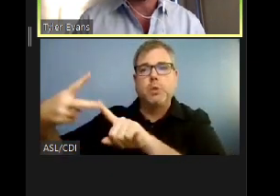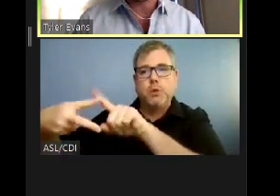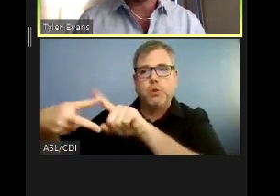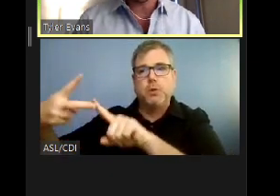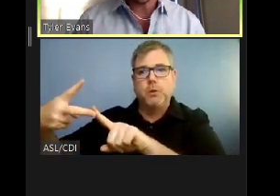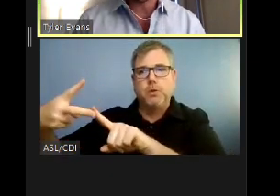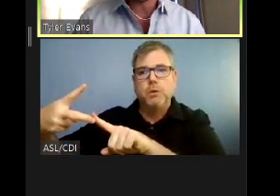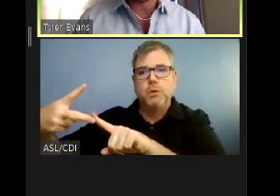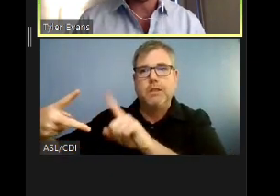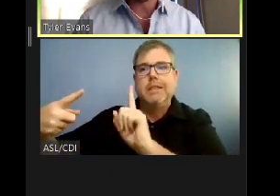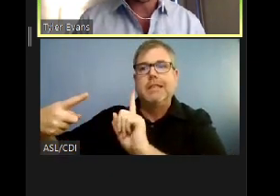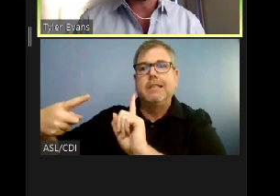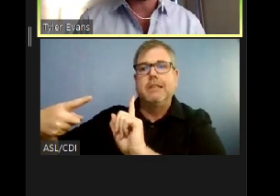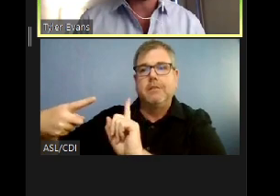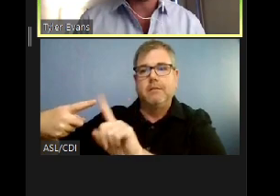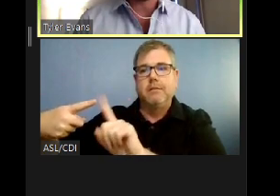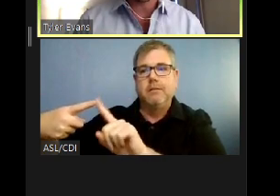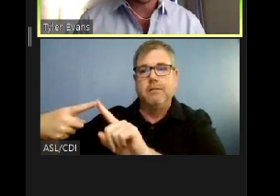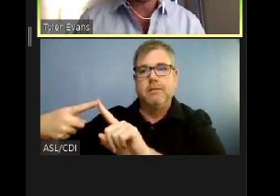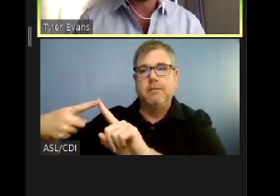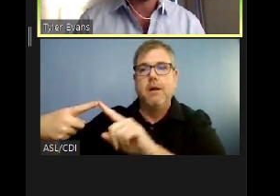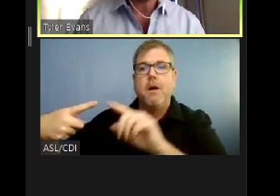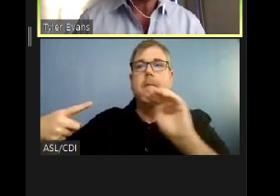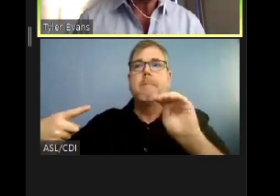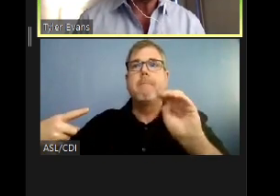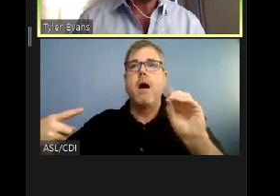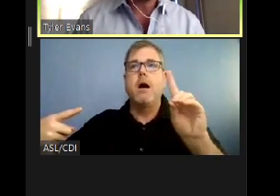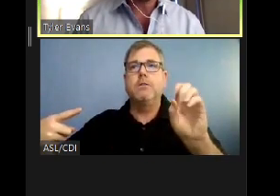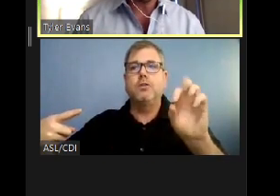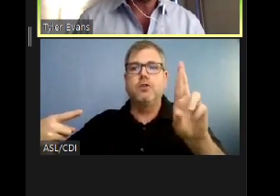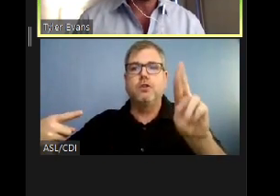are Moderna and the Pfizer BioNTech.